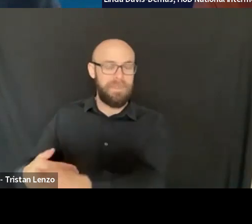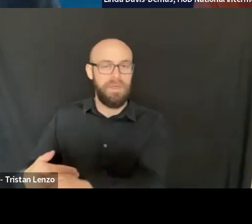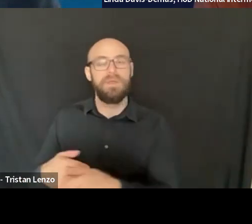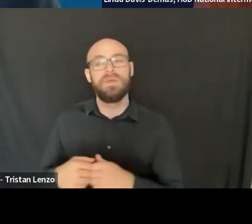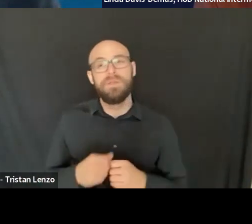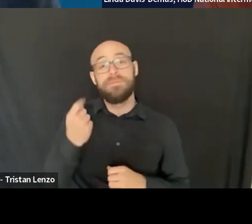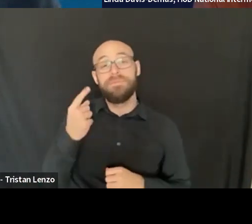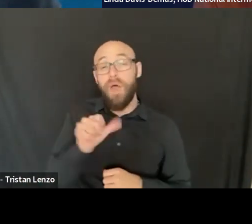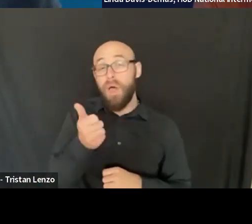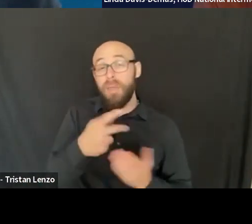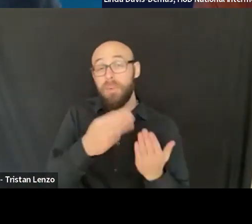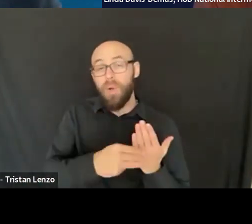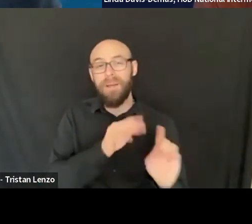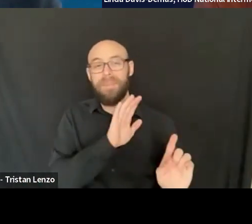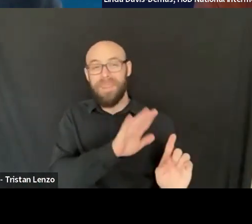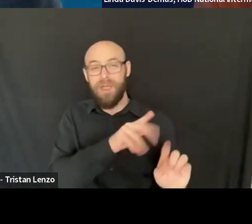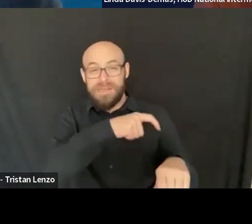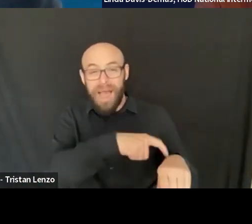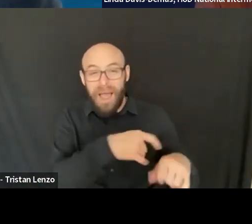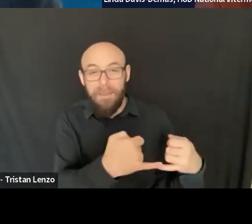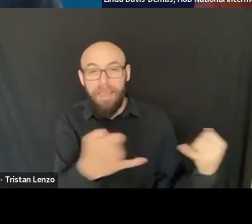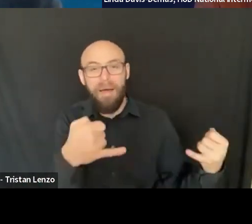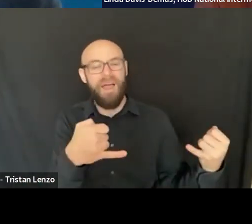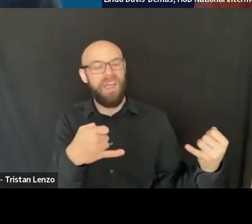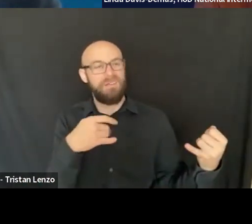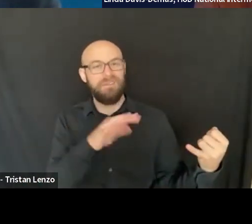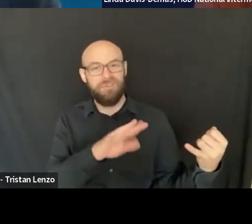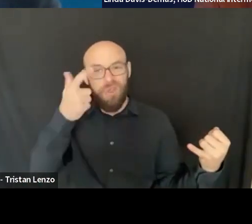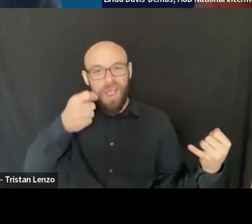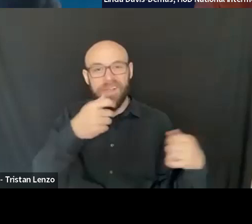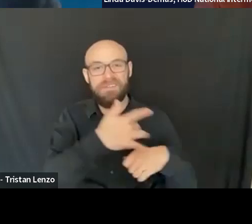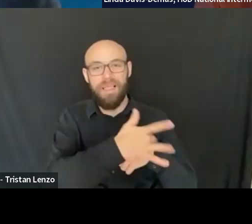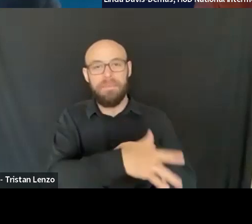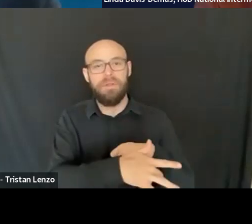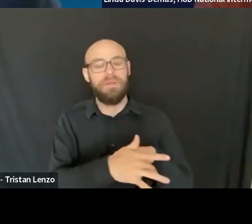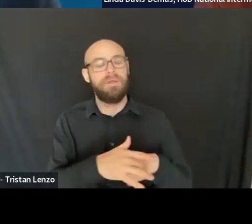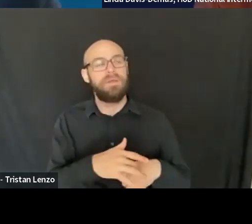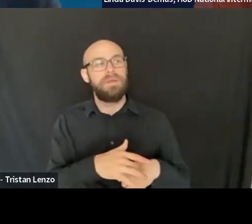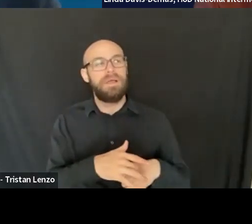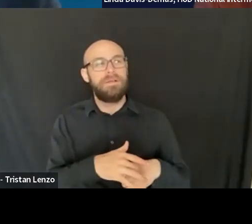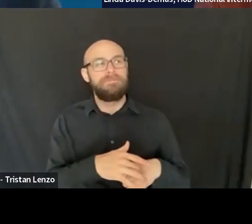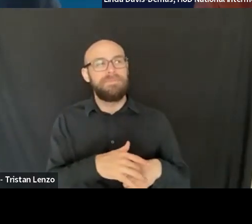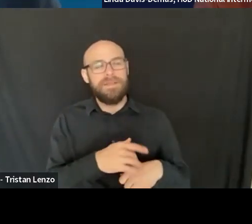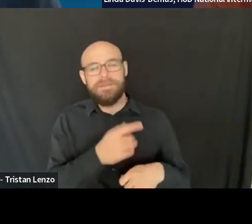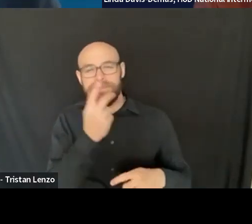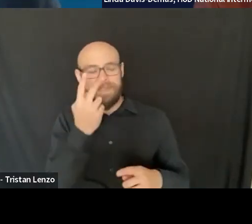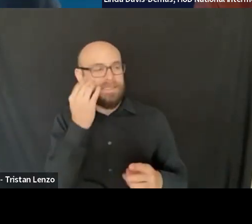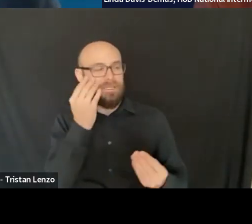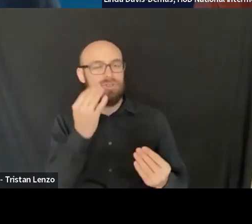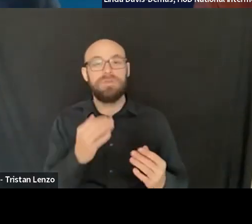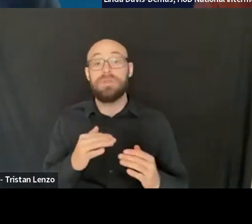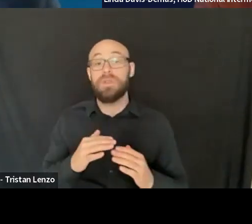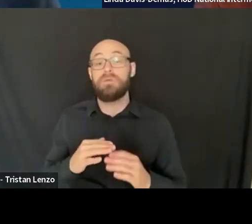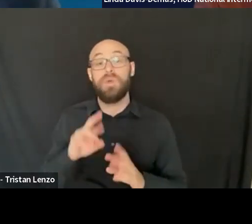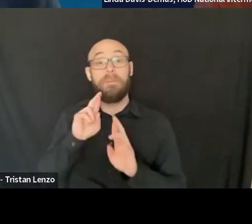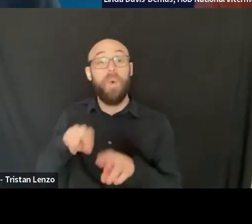other programs out there, other grants that are available, I think being able to reduce the reporting burden for housing counseling agencies, which